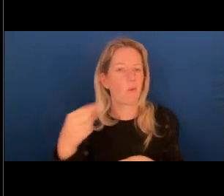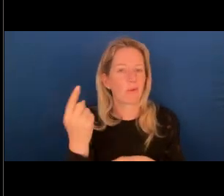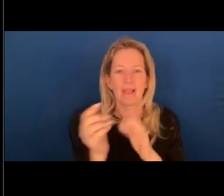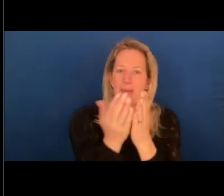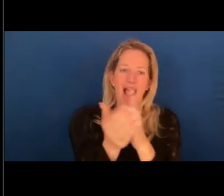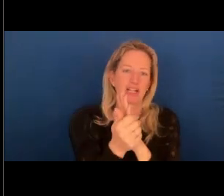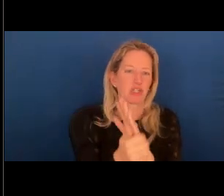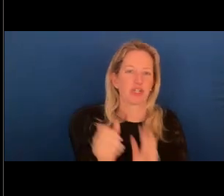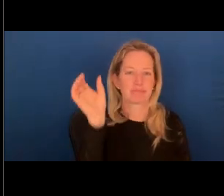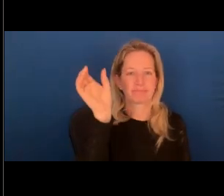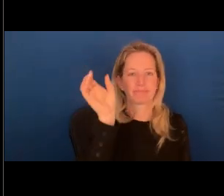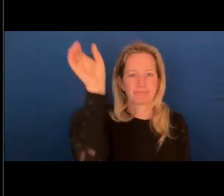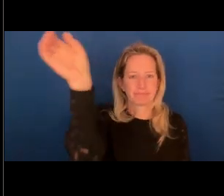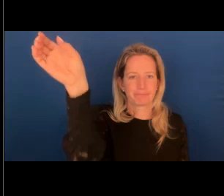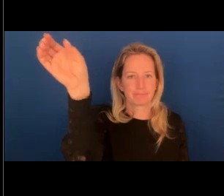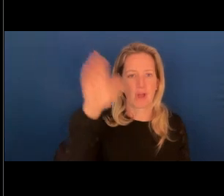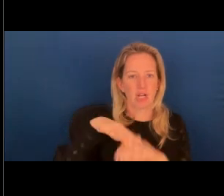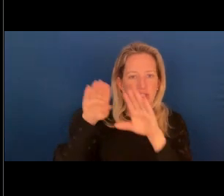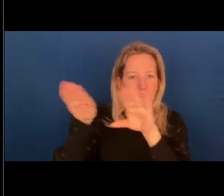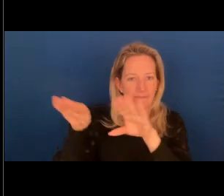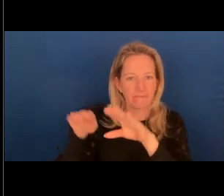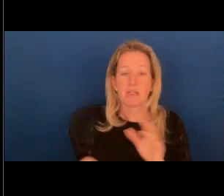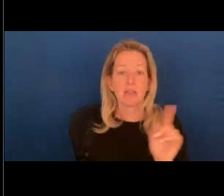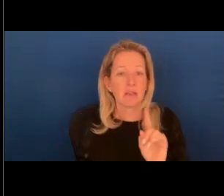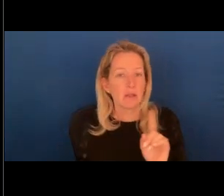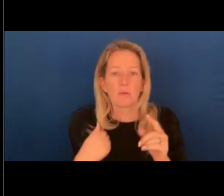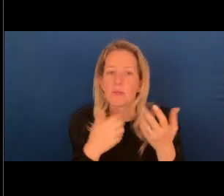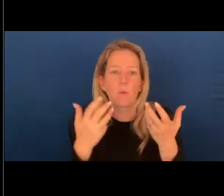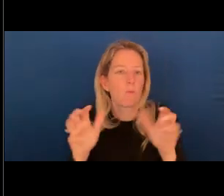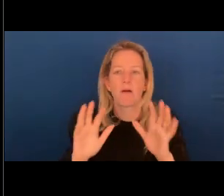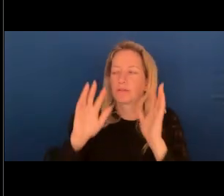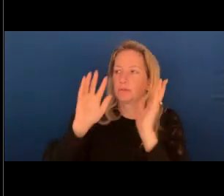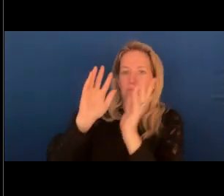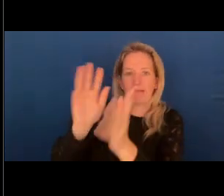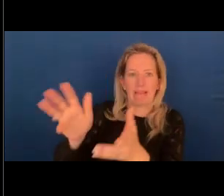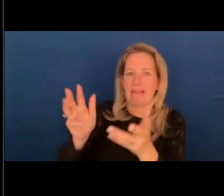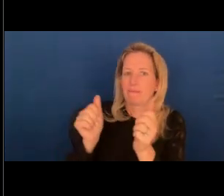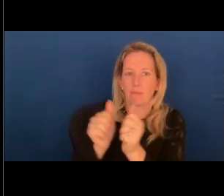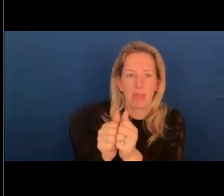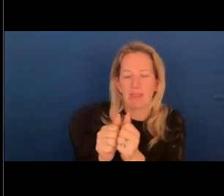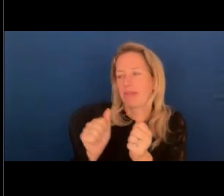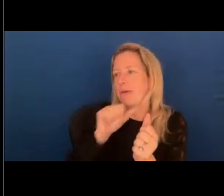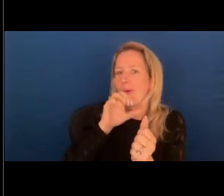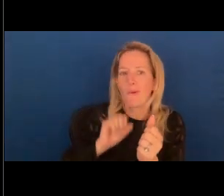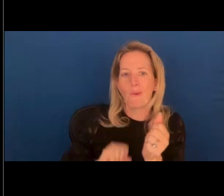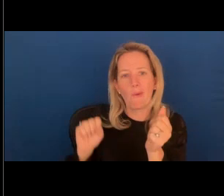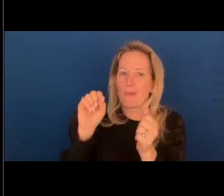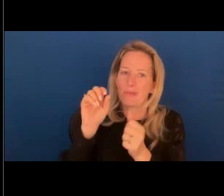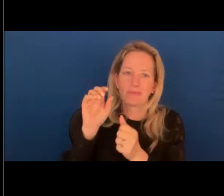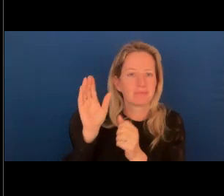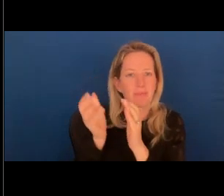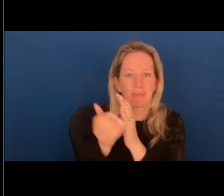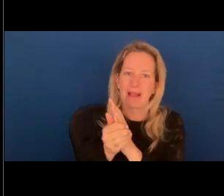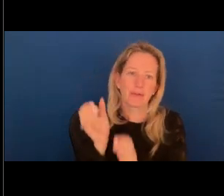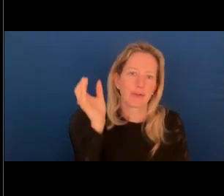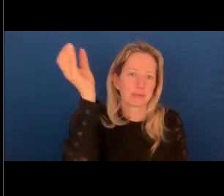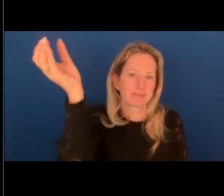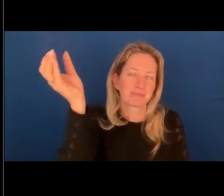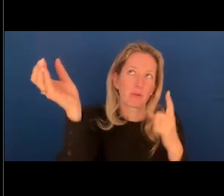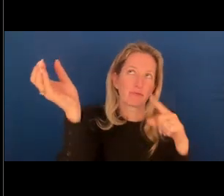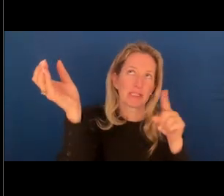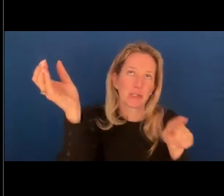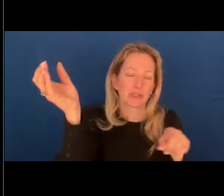We want to set this up so that we're not leaving people with dusty binders, but with thriving partnerships. And what we'll do here is, in addition